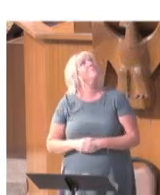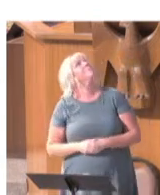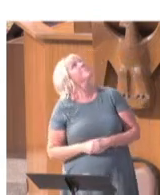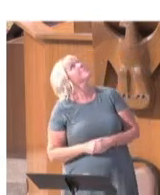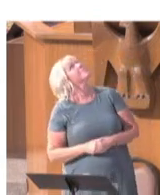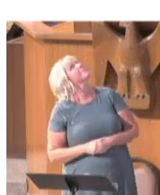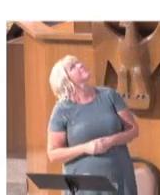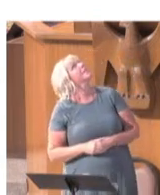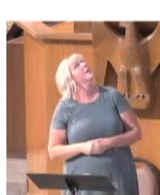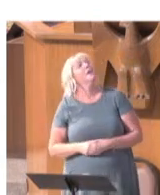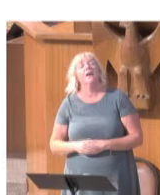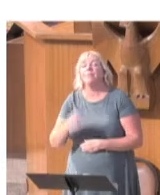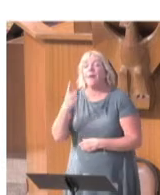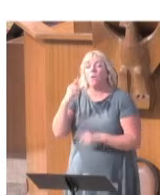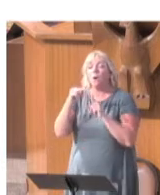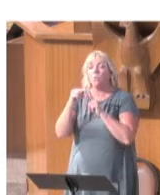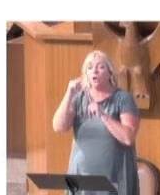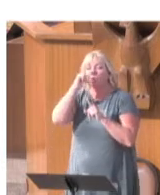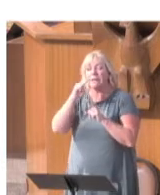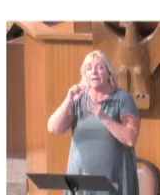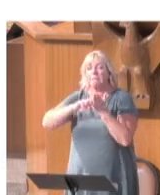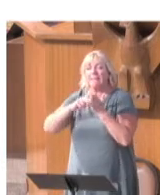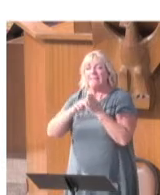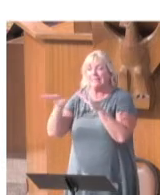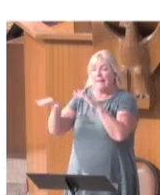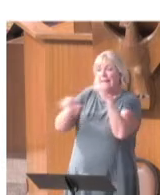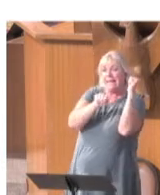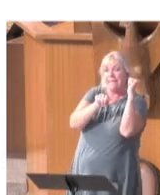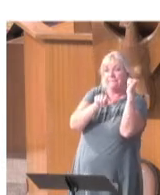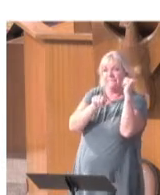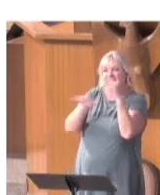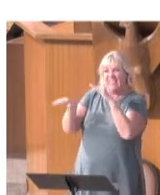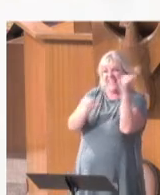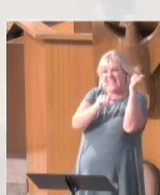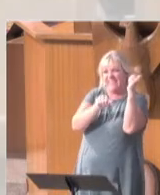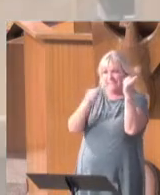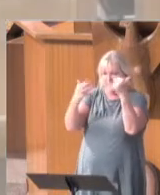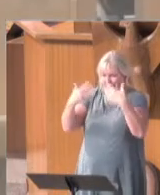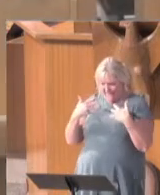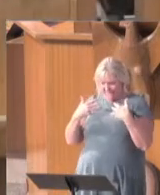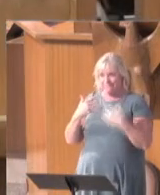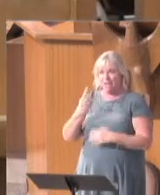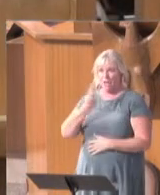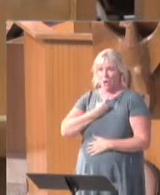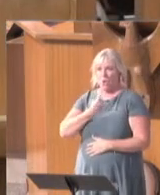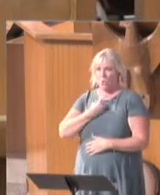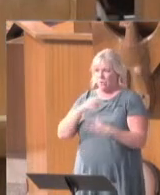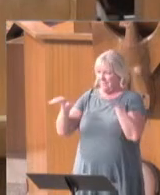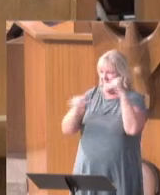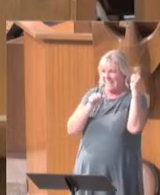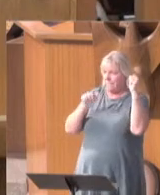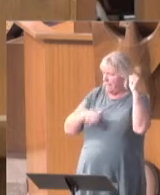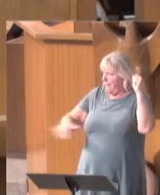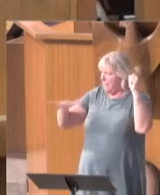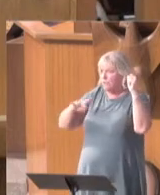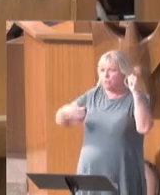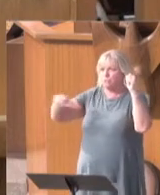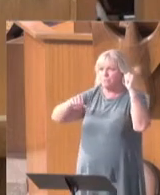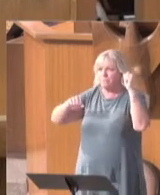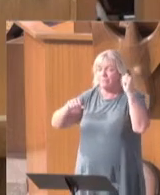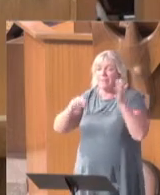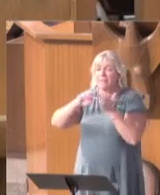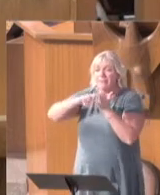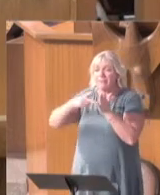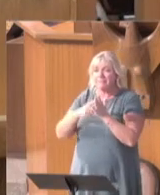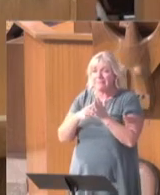leave and actually go away physically, abandon, or desert to another place. This